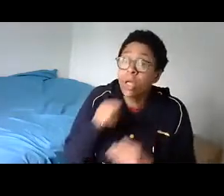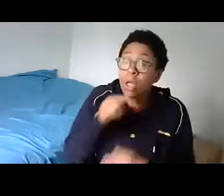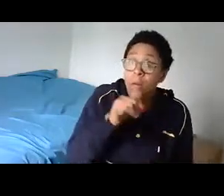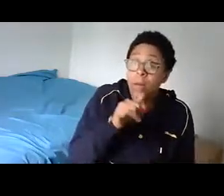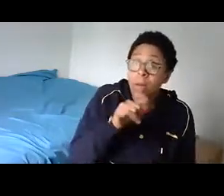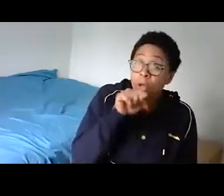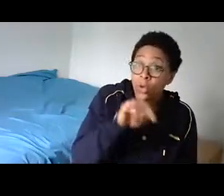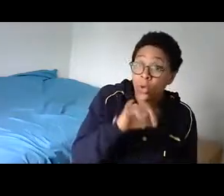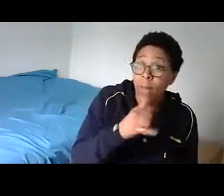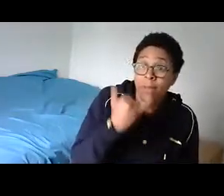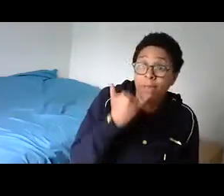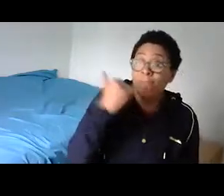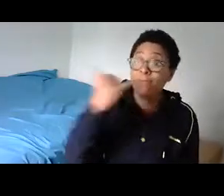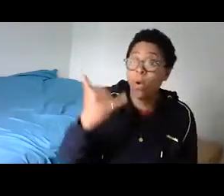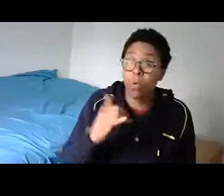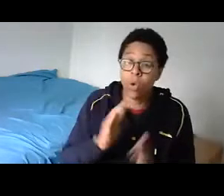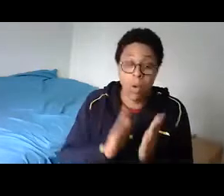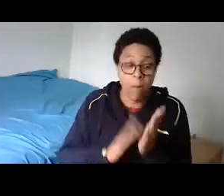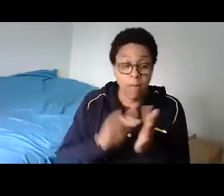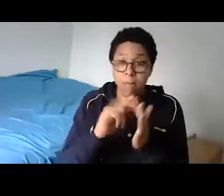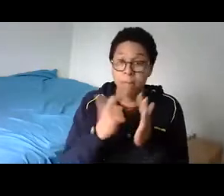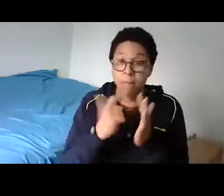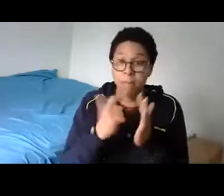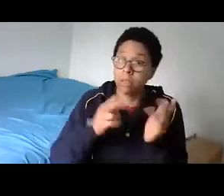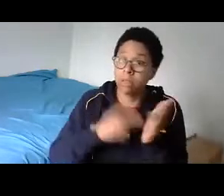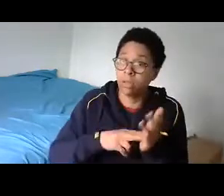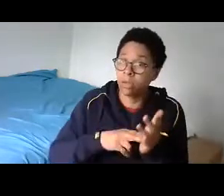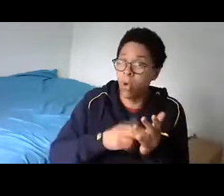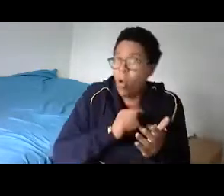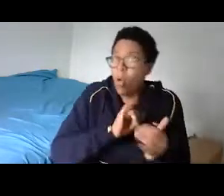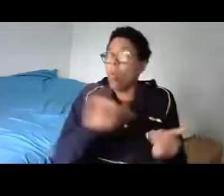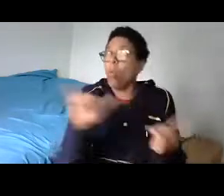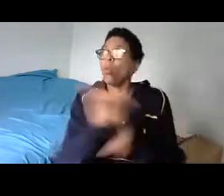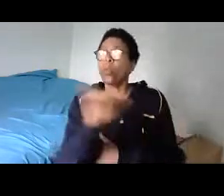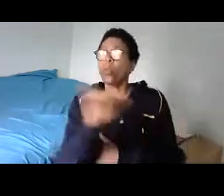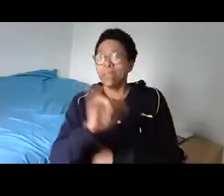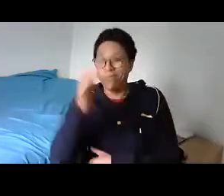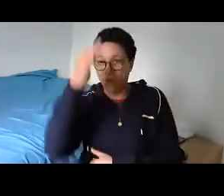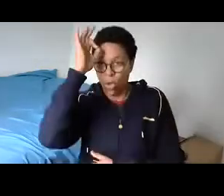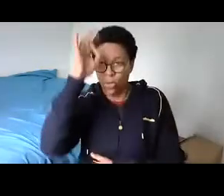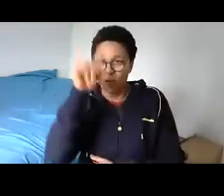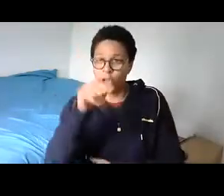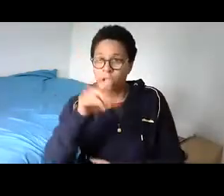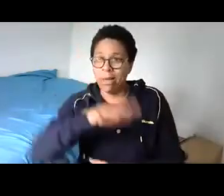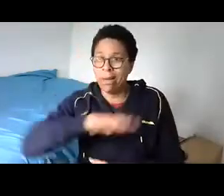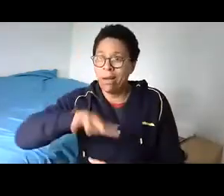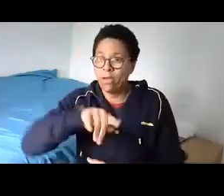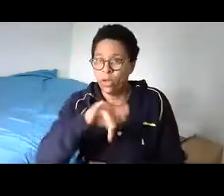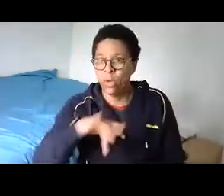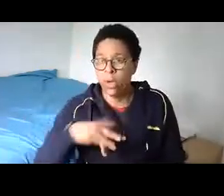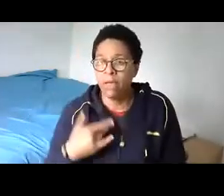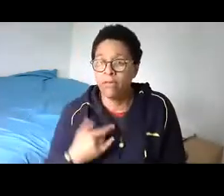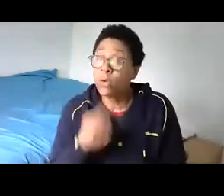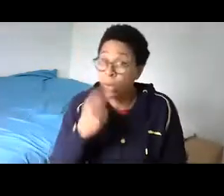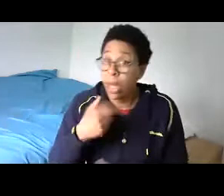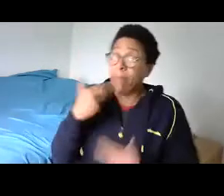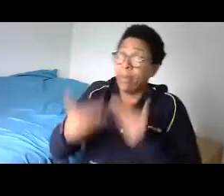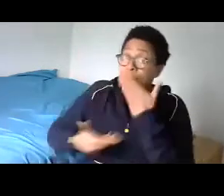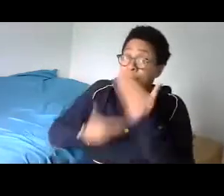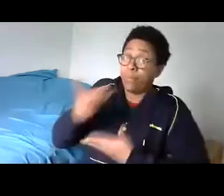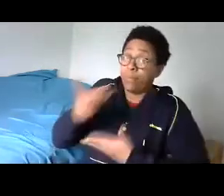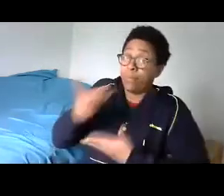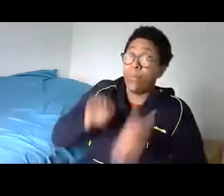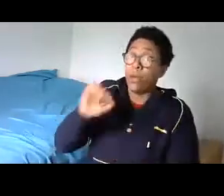so Merton or whatever local authority you live in, and tell them about your needs. But you can maybe say,